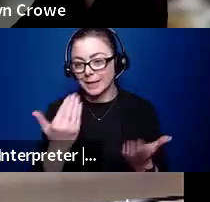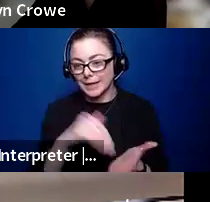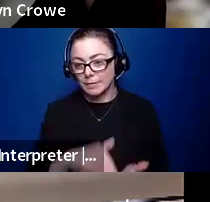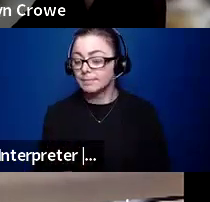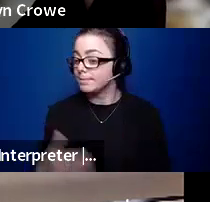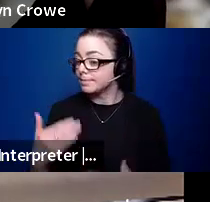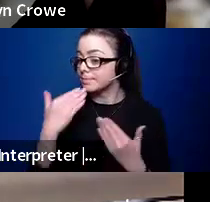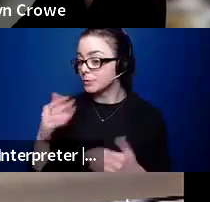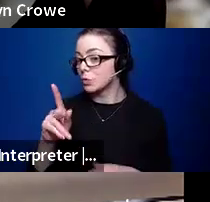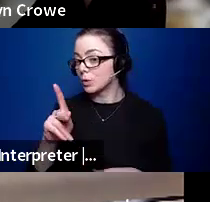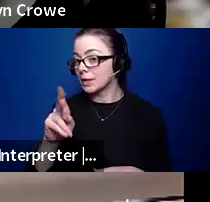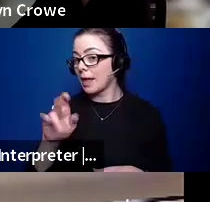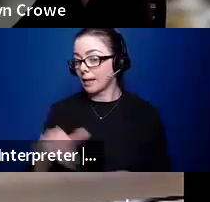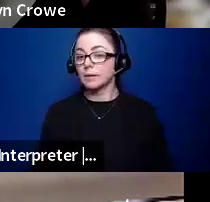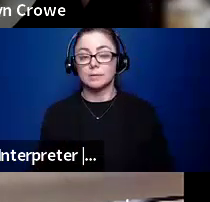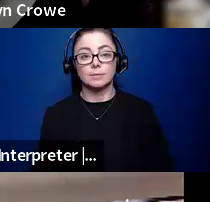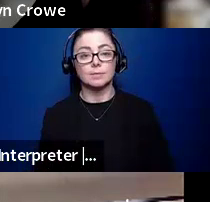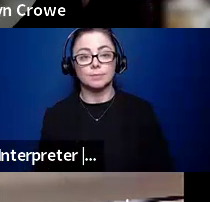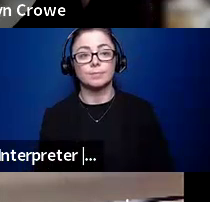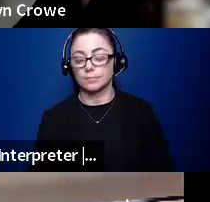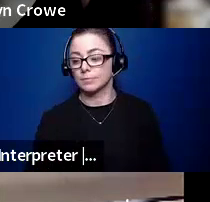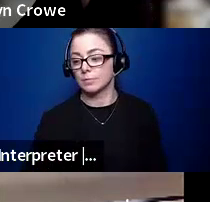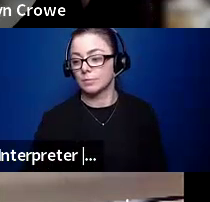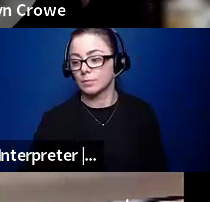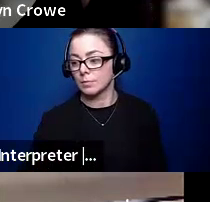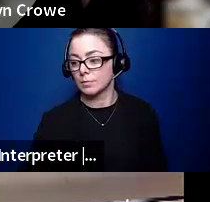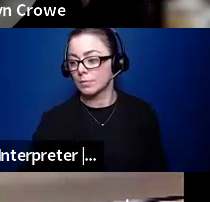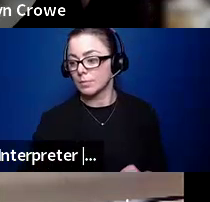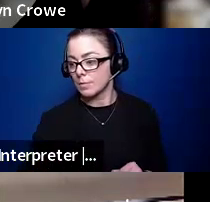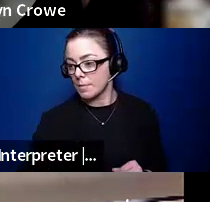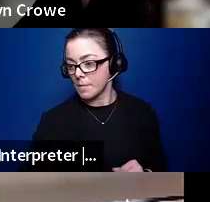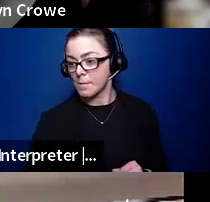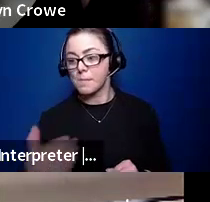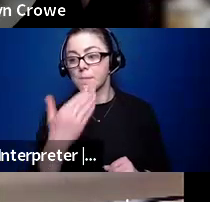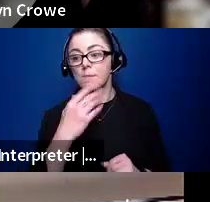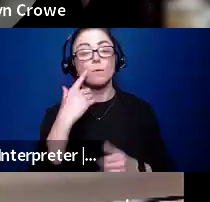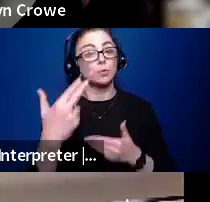Thank you, Kelly, for allowing us to speak up and share tonight, and for joining us.